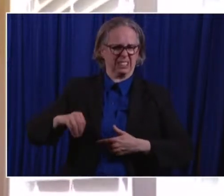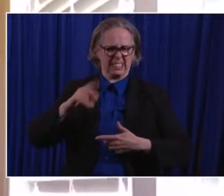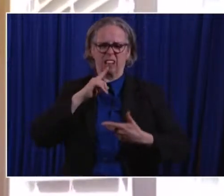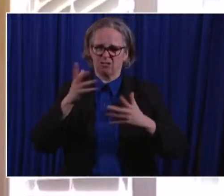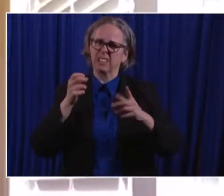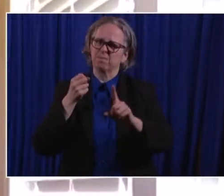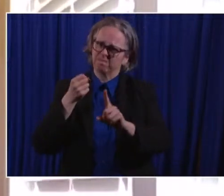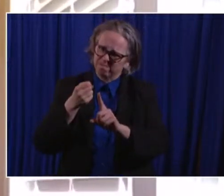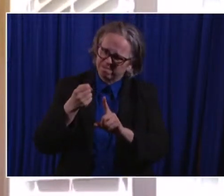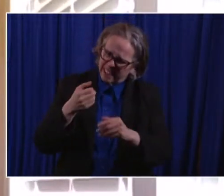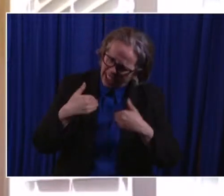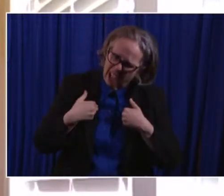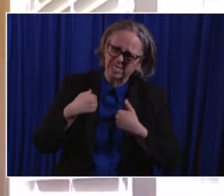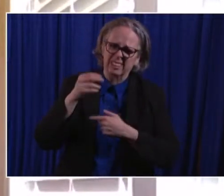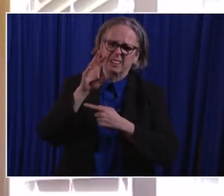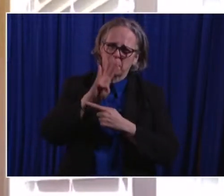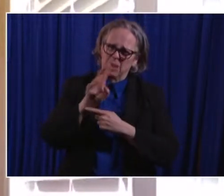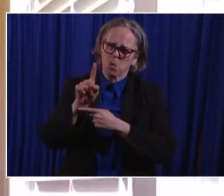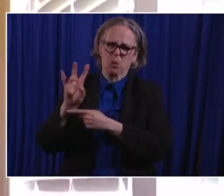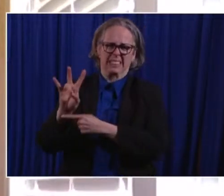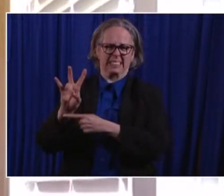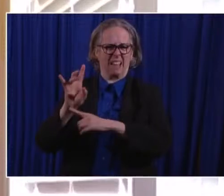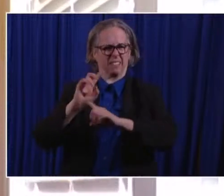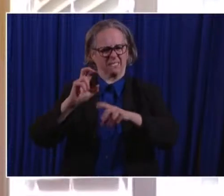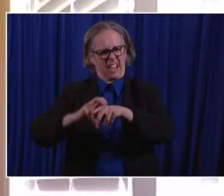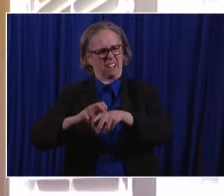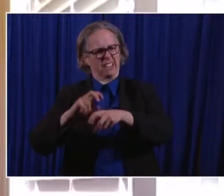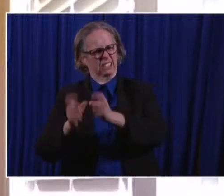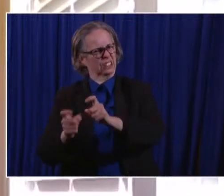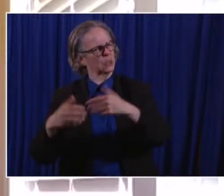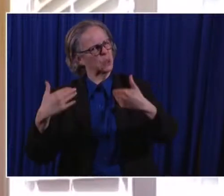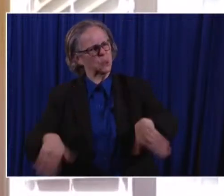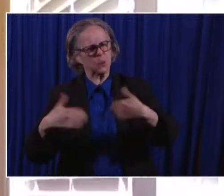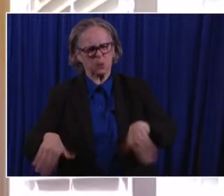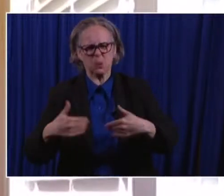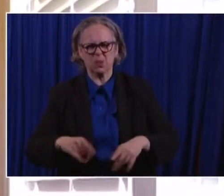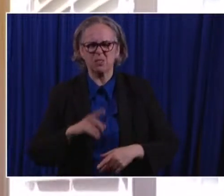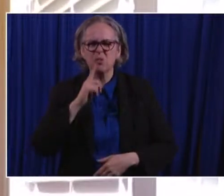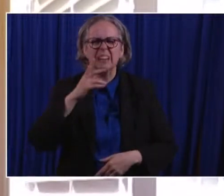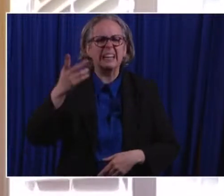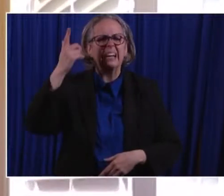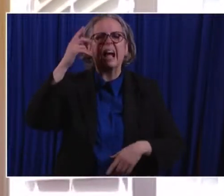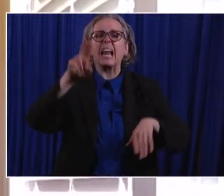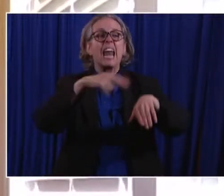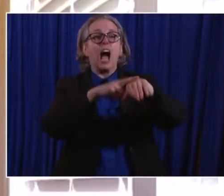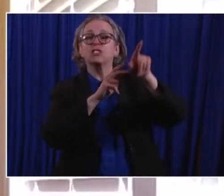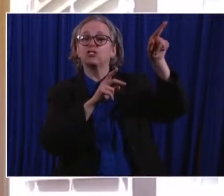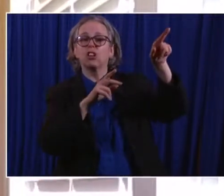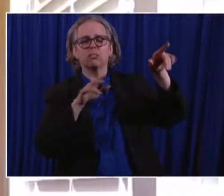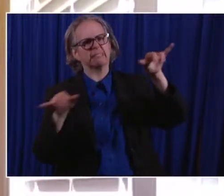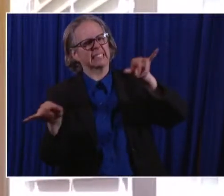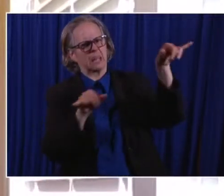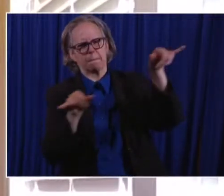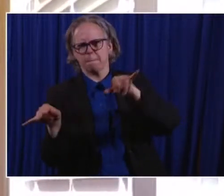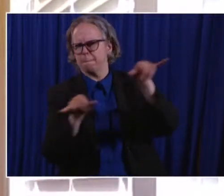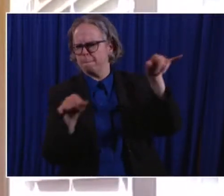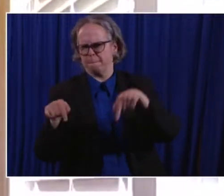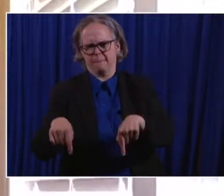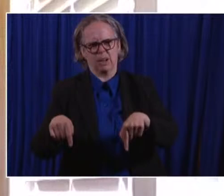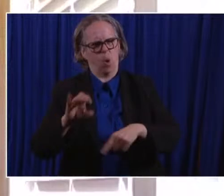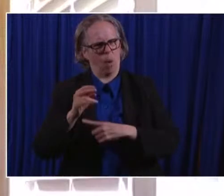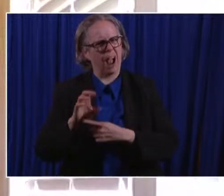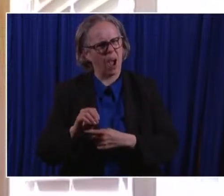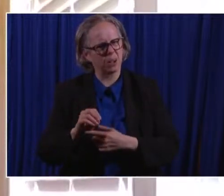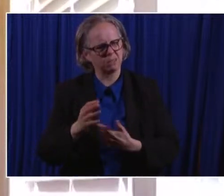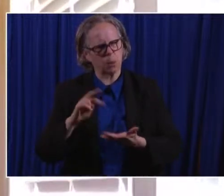variants in the dust. That same picture is being seen not only throughout the rest of the country,